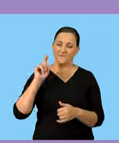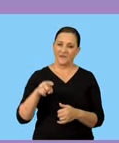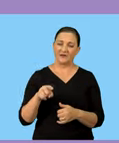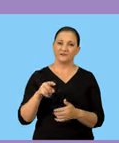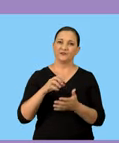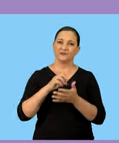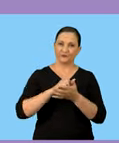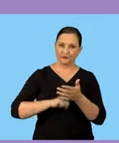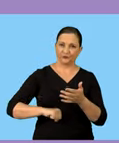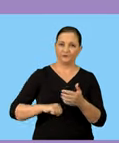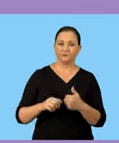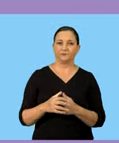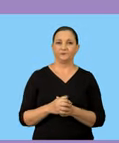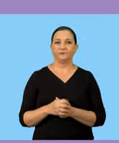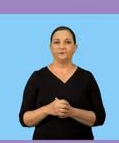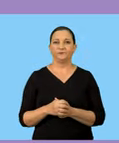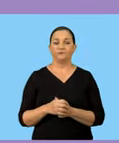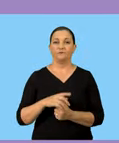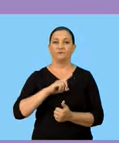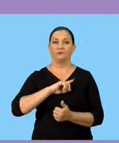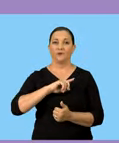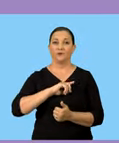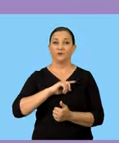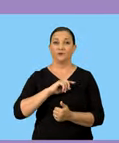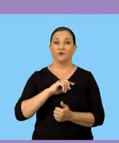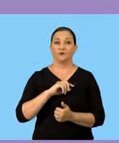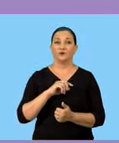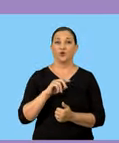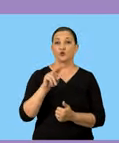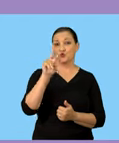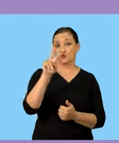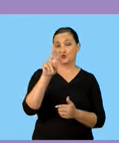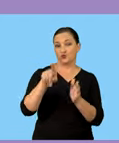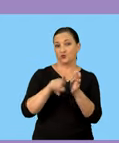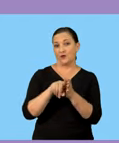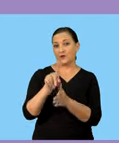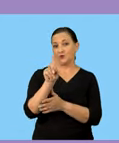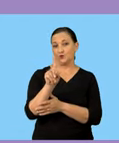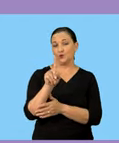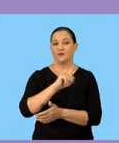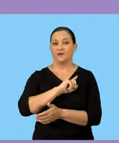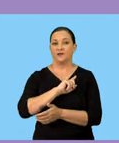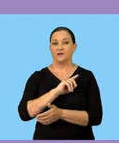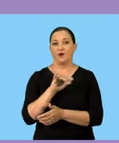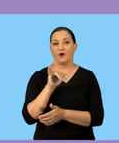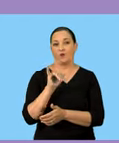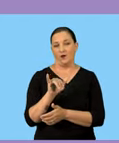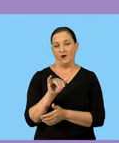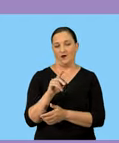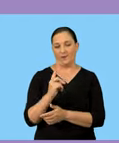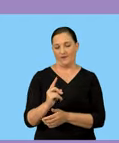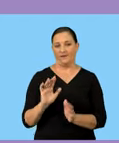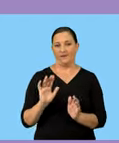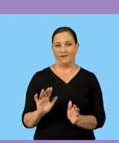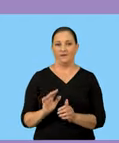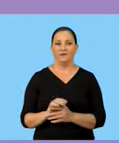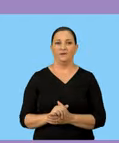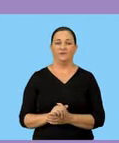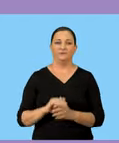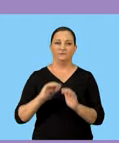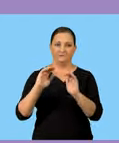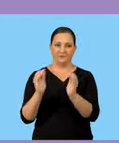this means that we must subtract the exponents. So we are going to say they're 2 minus 1, and that is going to give us